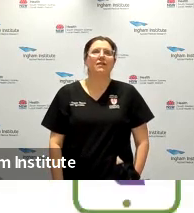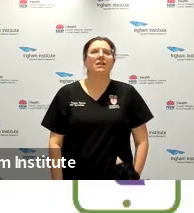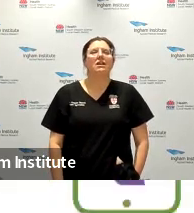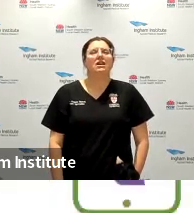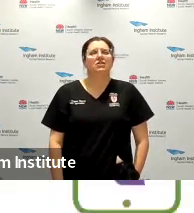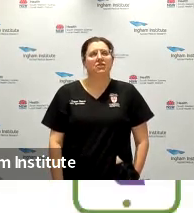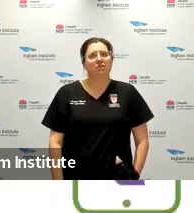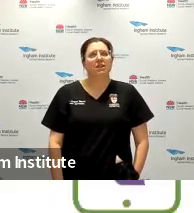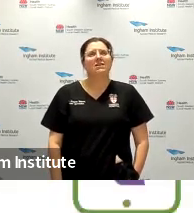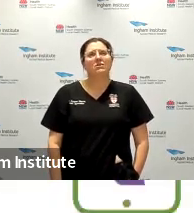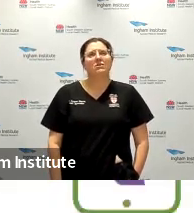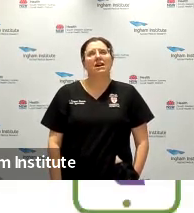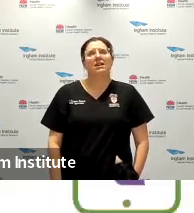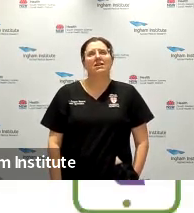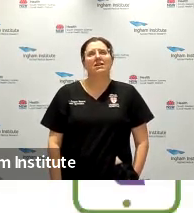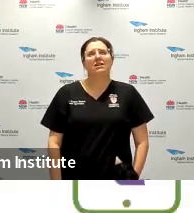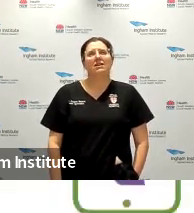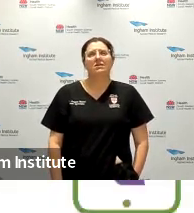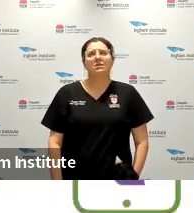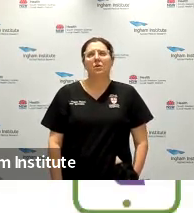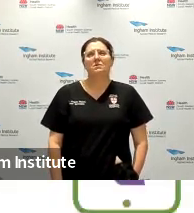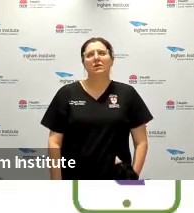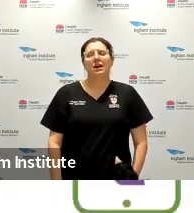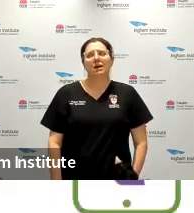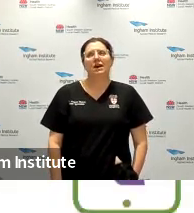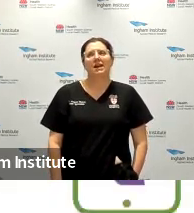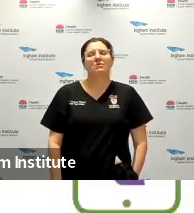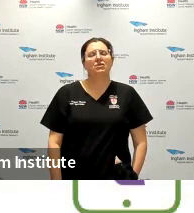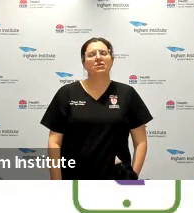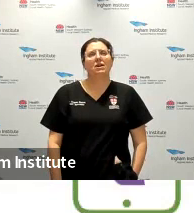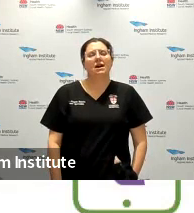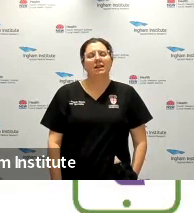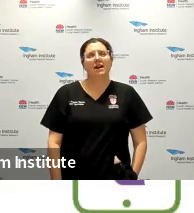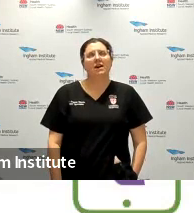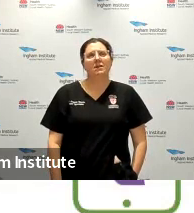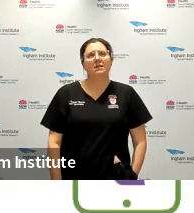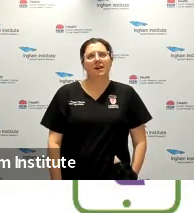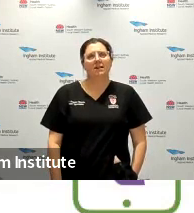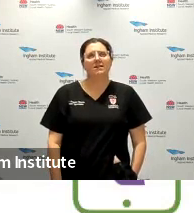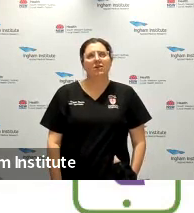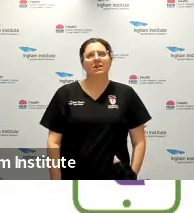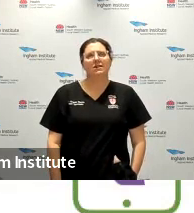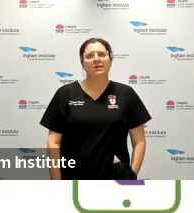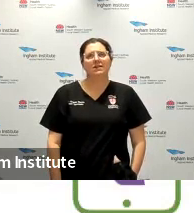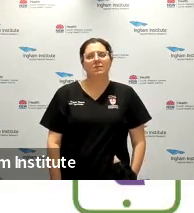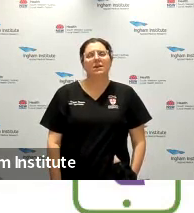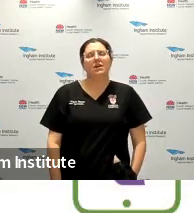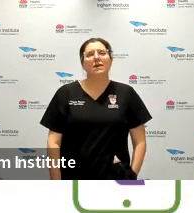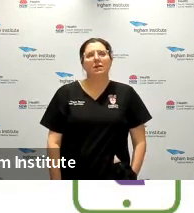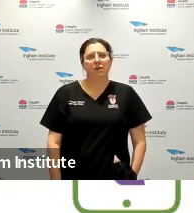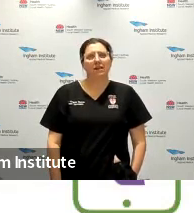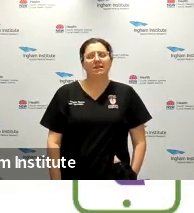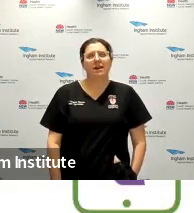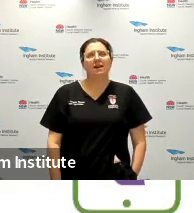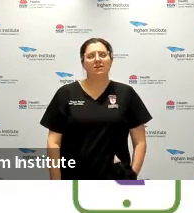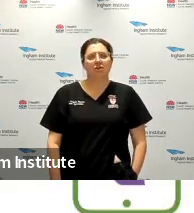meaningful. So SCREEN was created and trialled as a purpose-built app aimed to allow women to access the healthcare system when